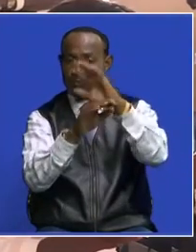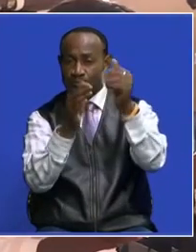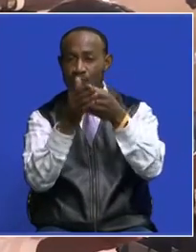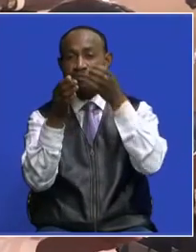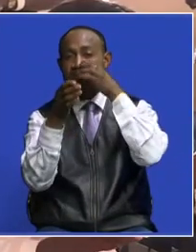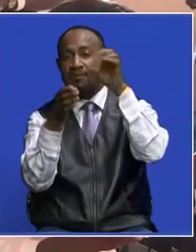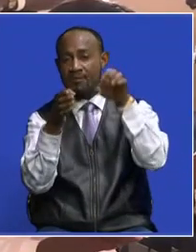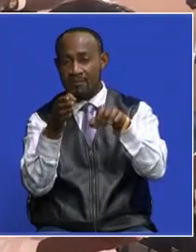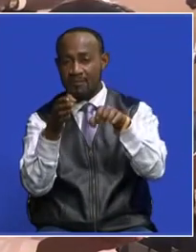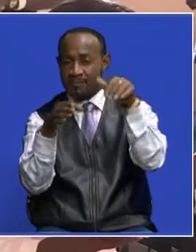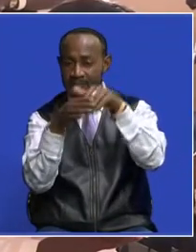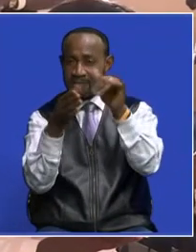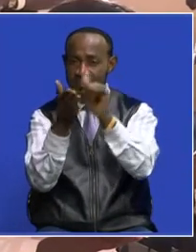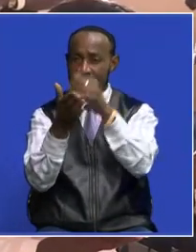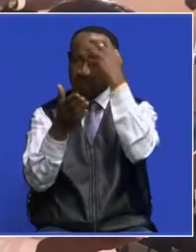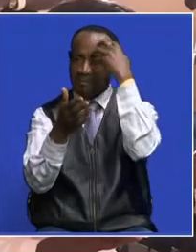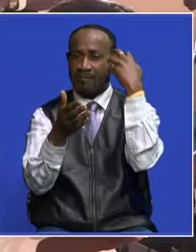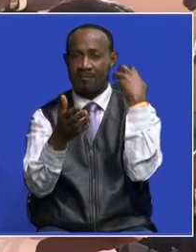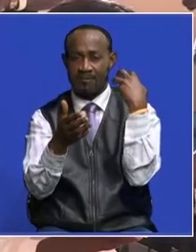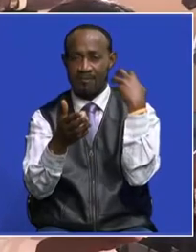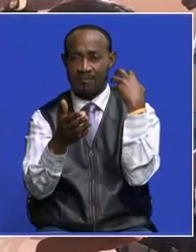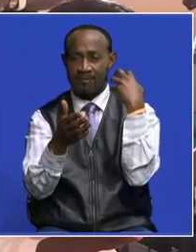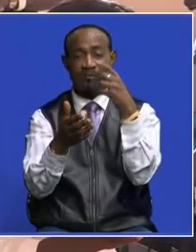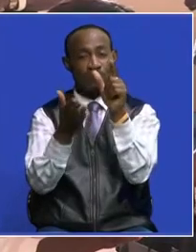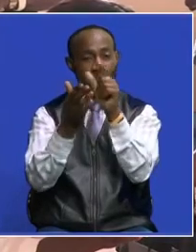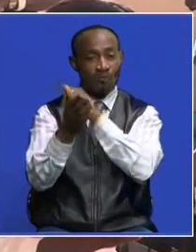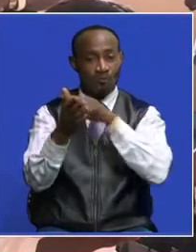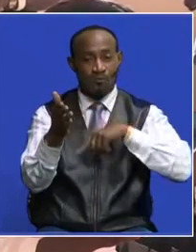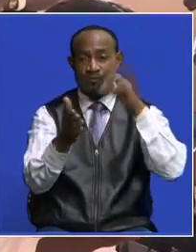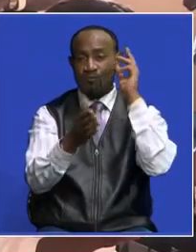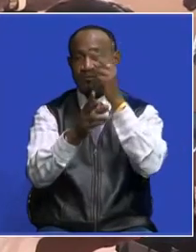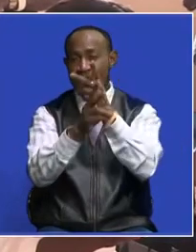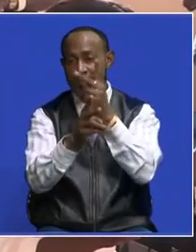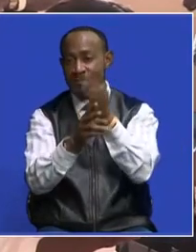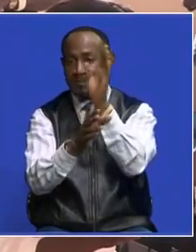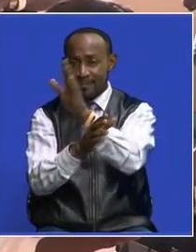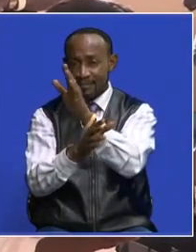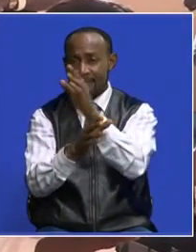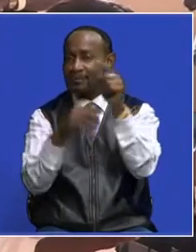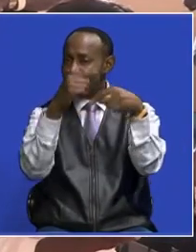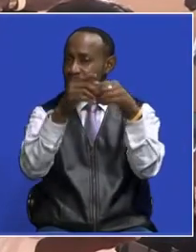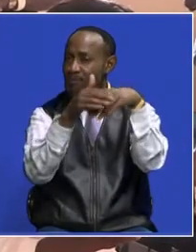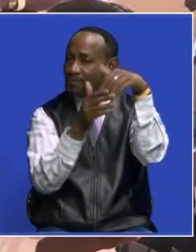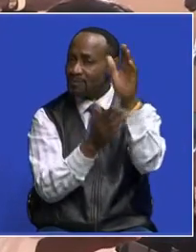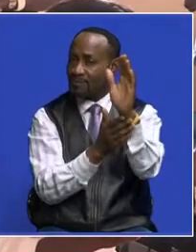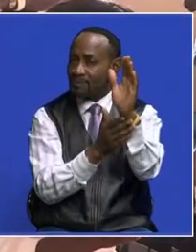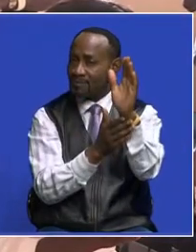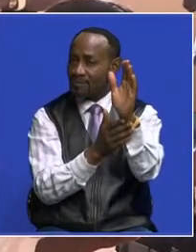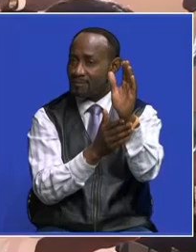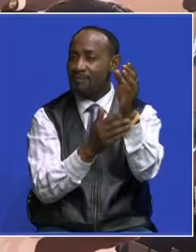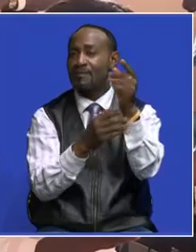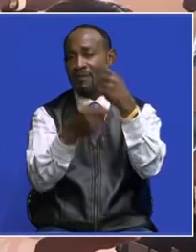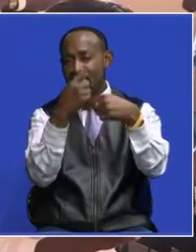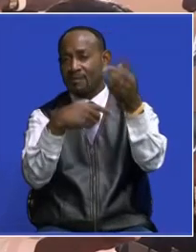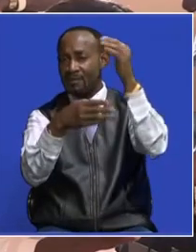evil in that office. The Lord shall preserve thy going out and thy